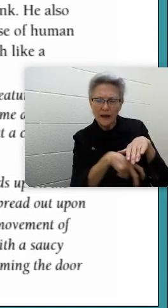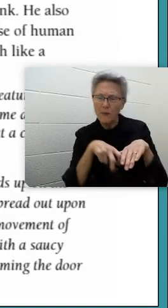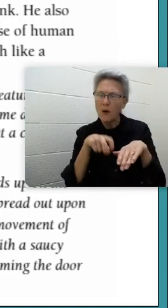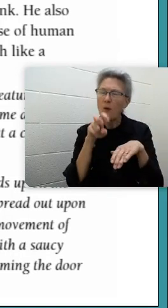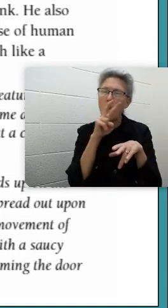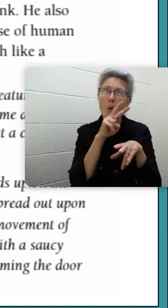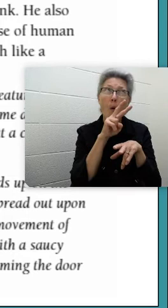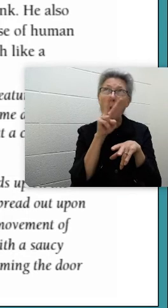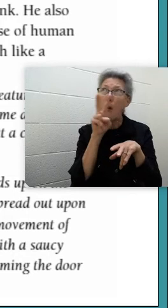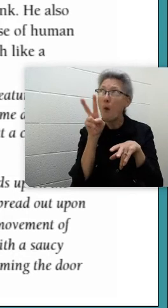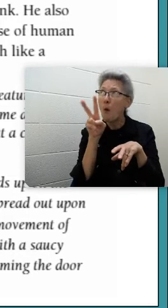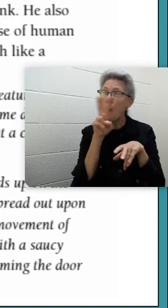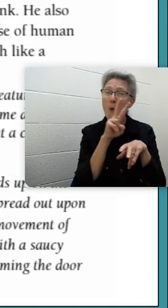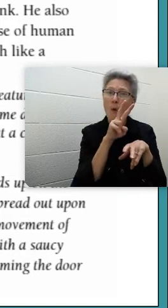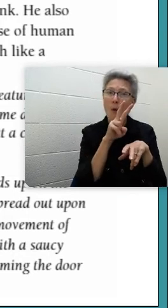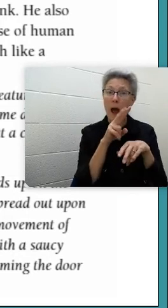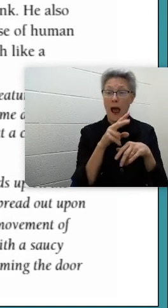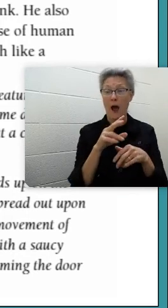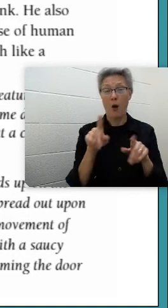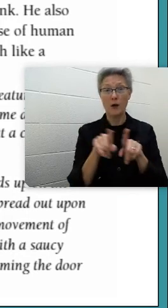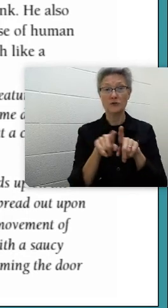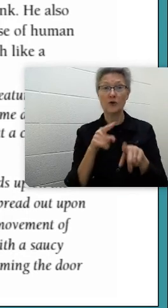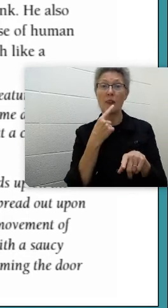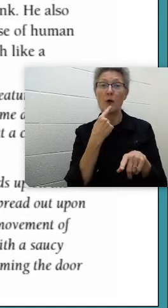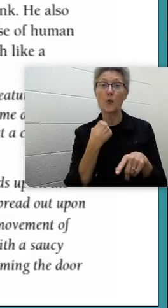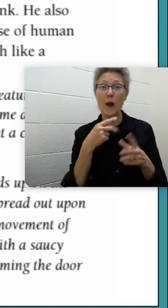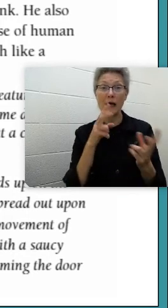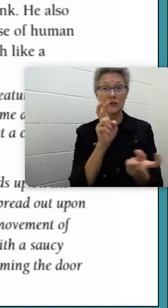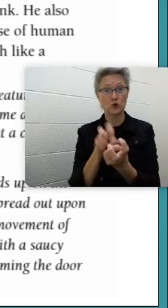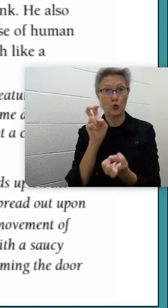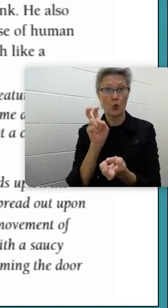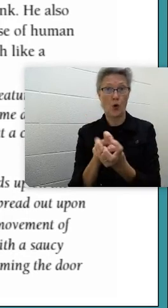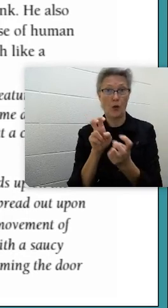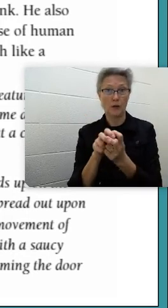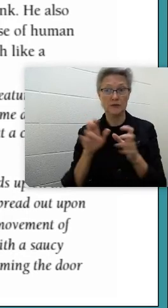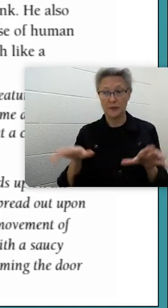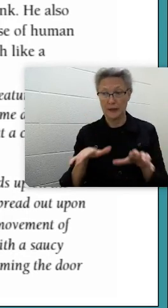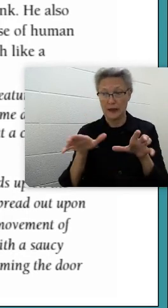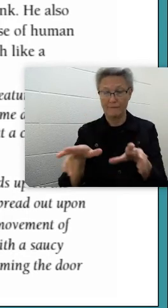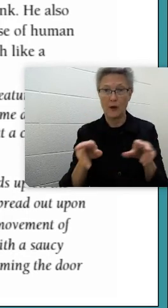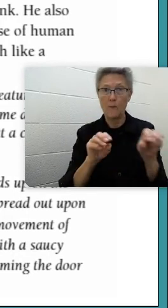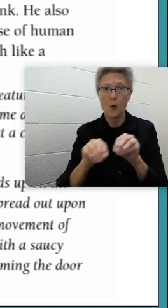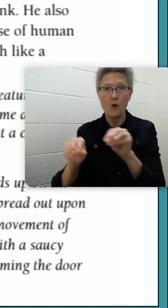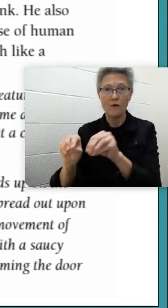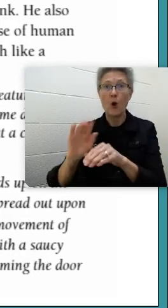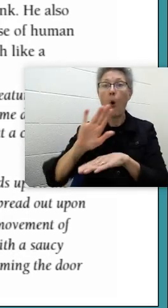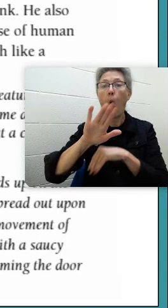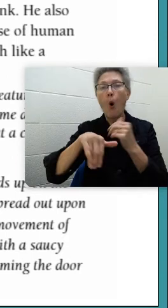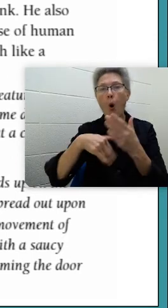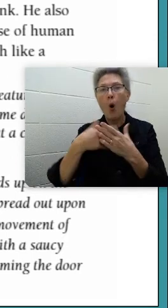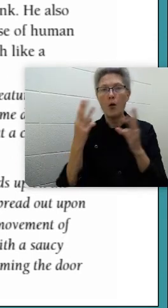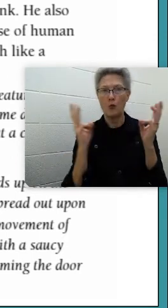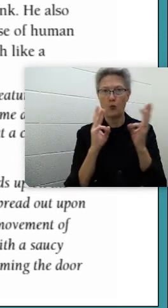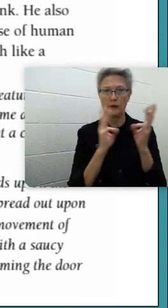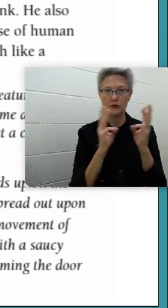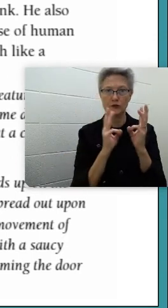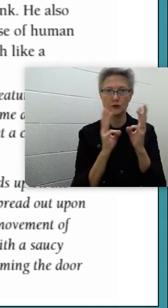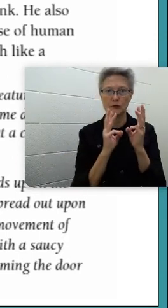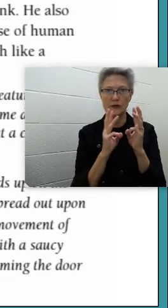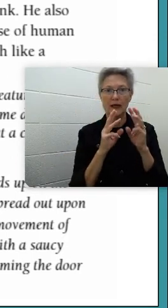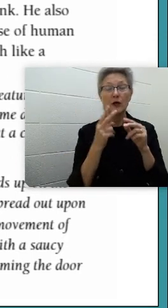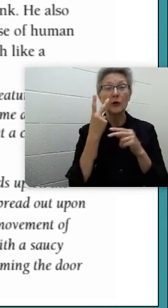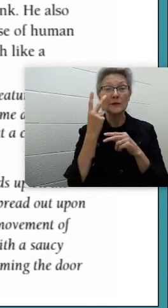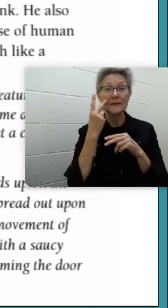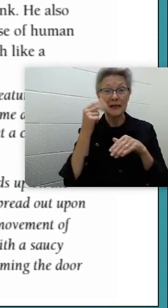day. The red squirrel has been more or less active all winter. His track has dotted the surface of every